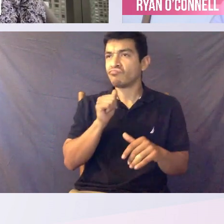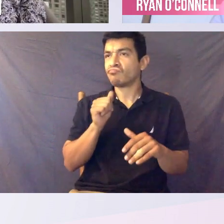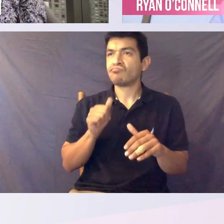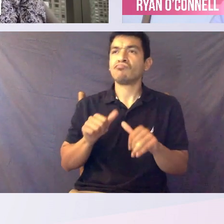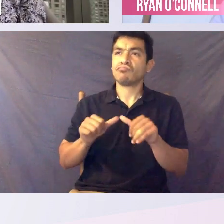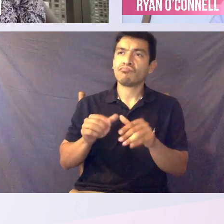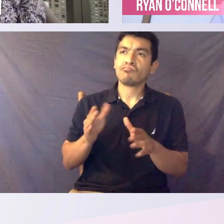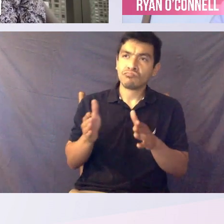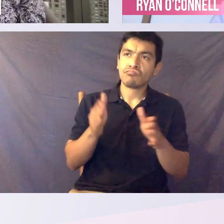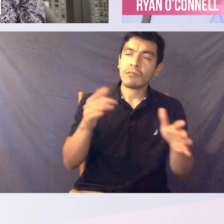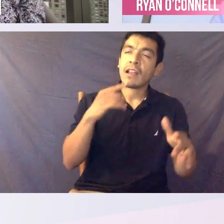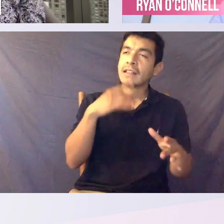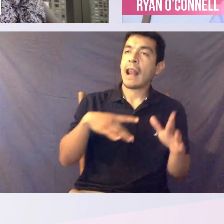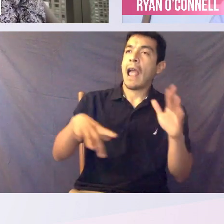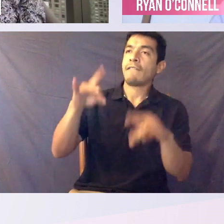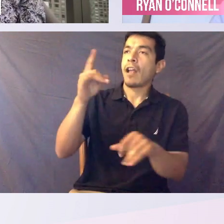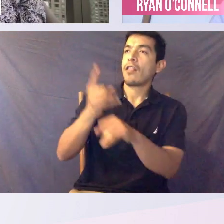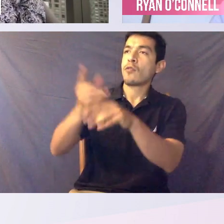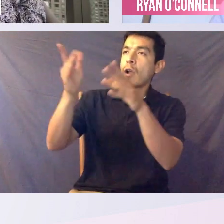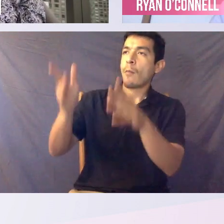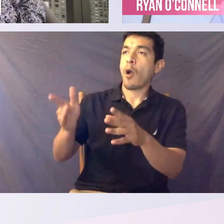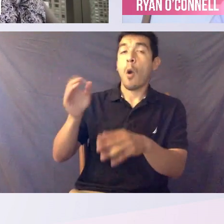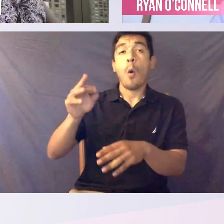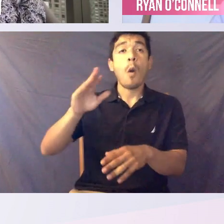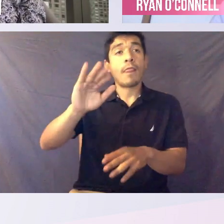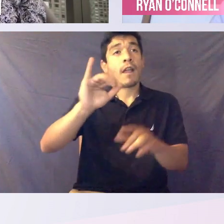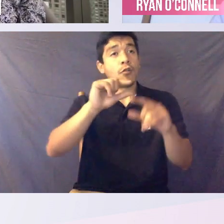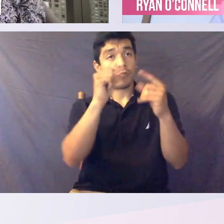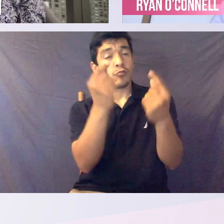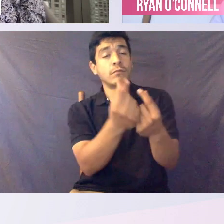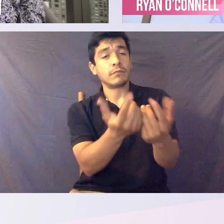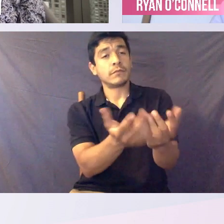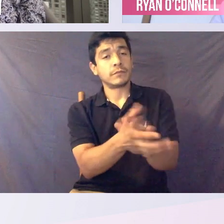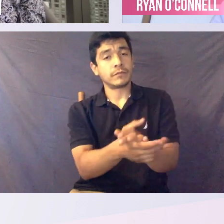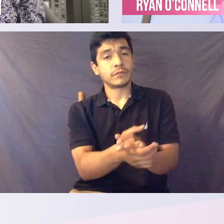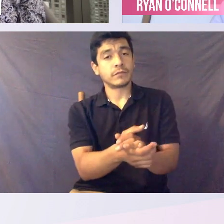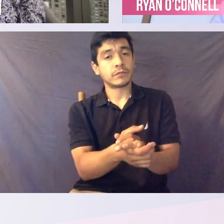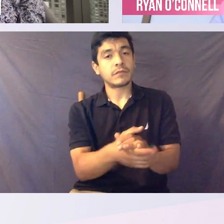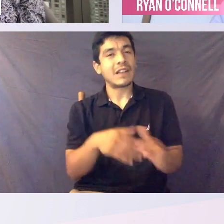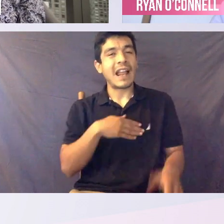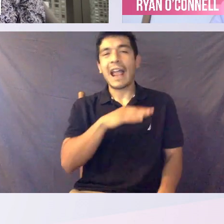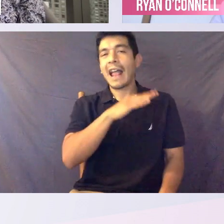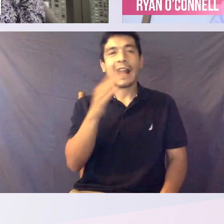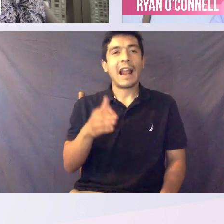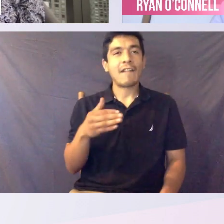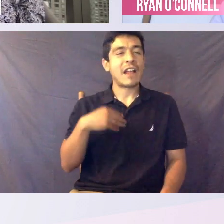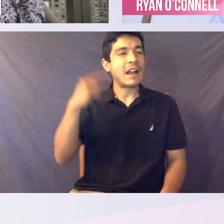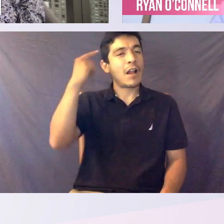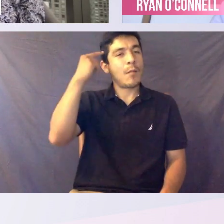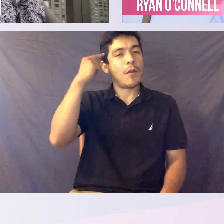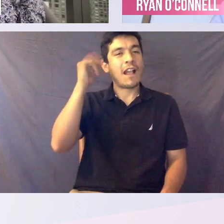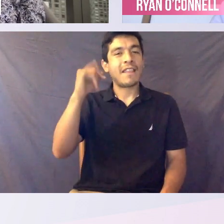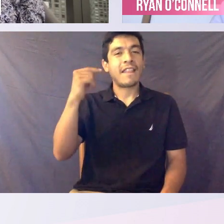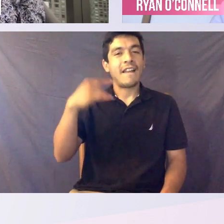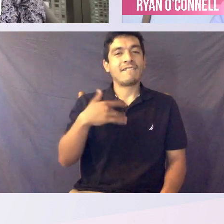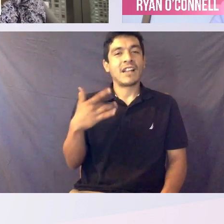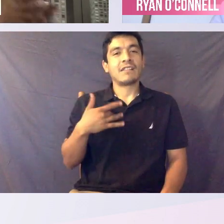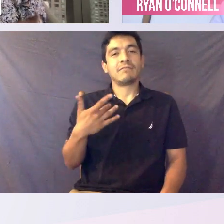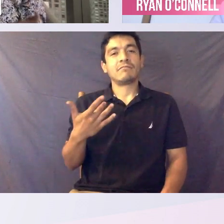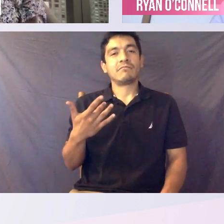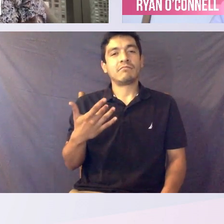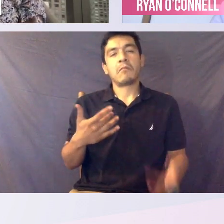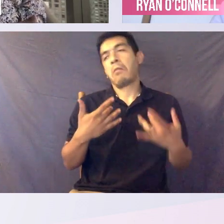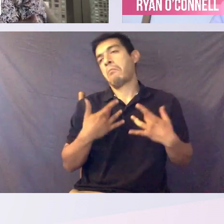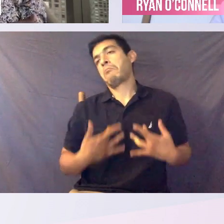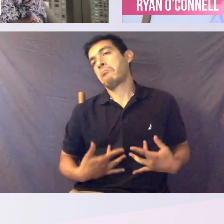I find that person or those people. There was never a part of my brain that thought I'm